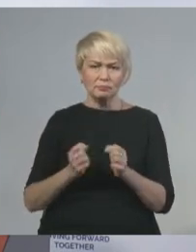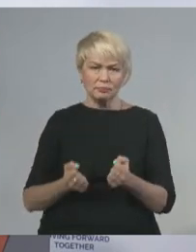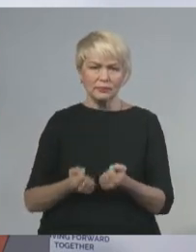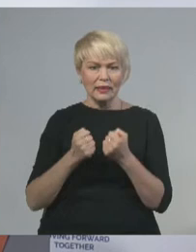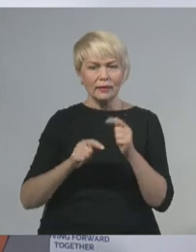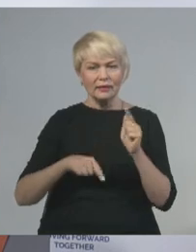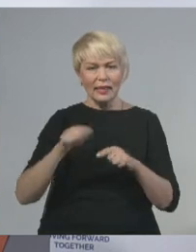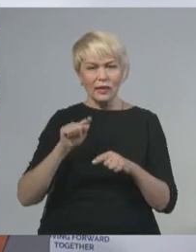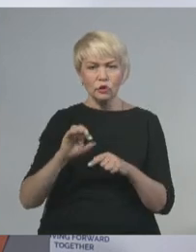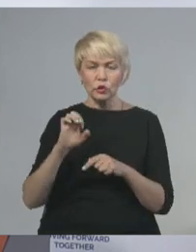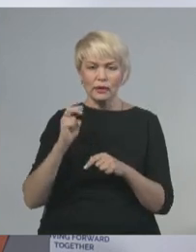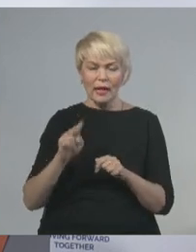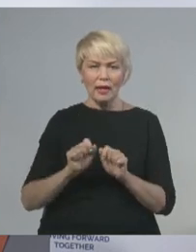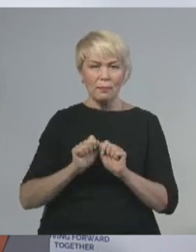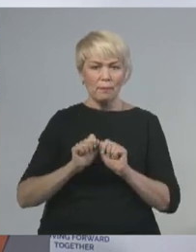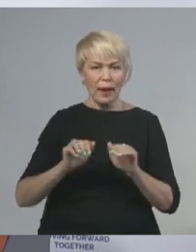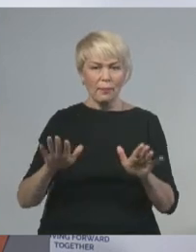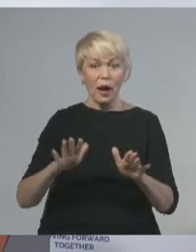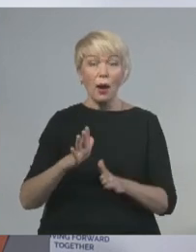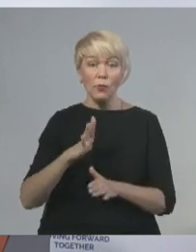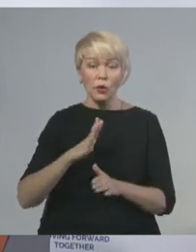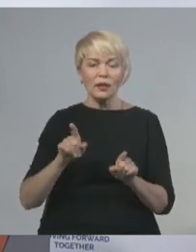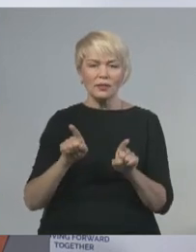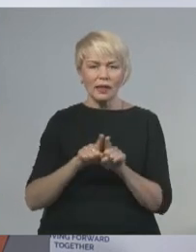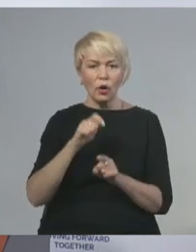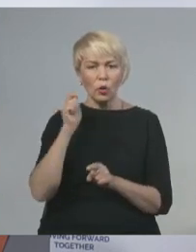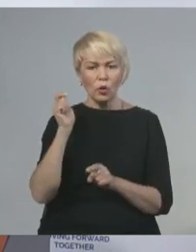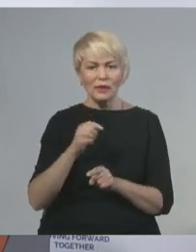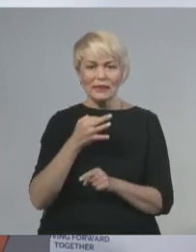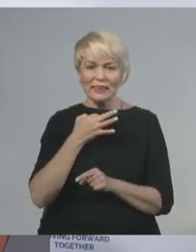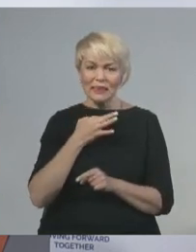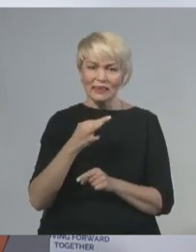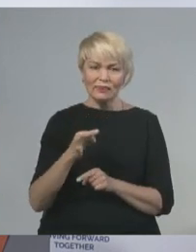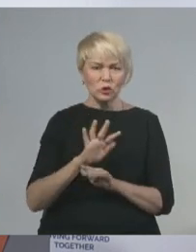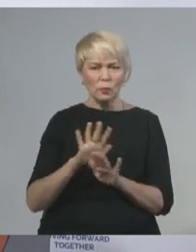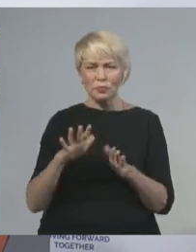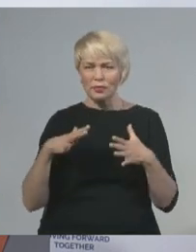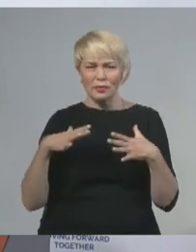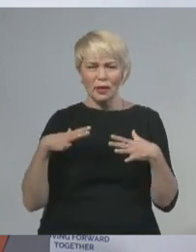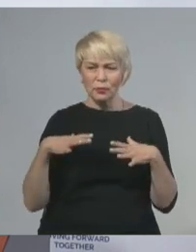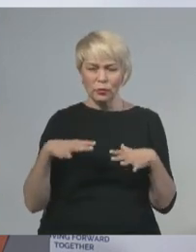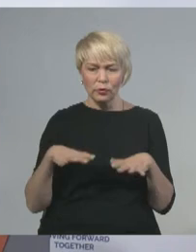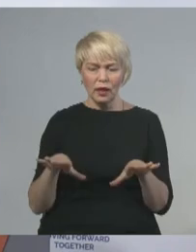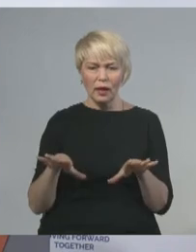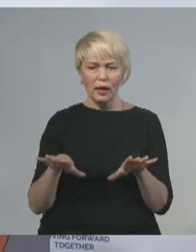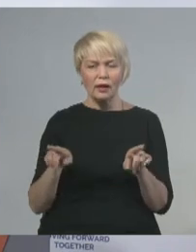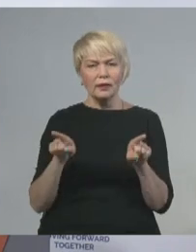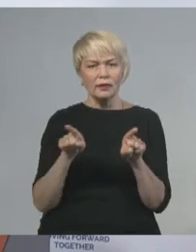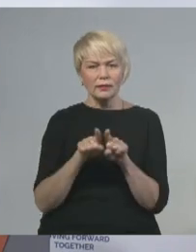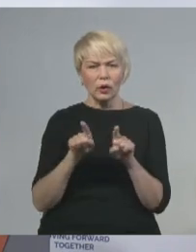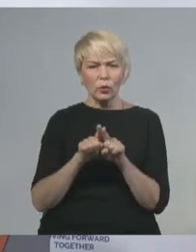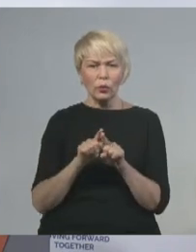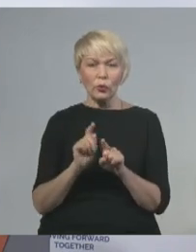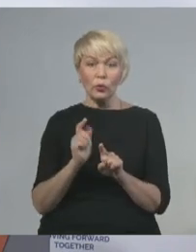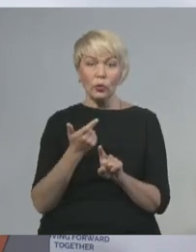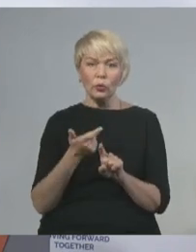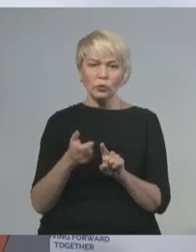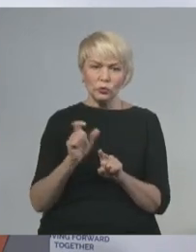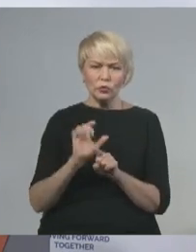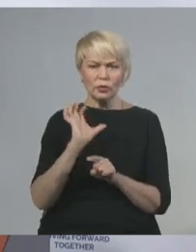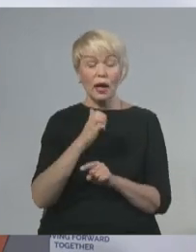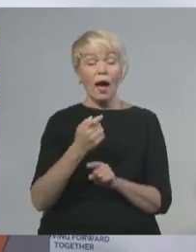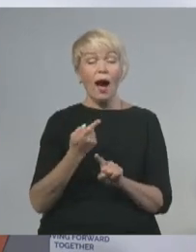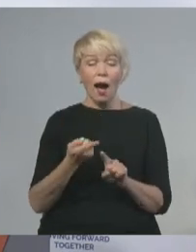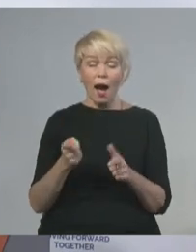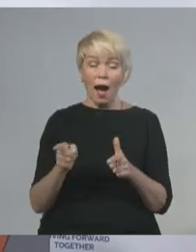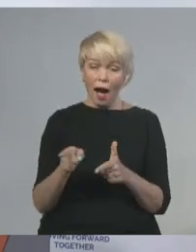well i would not say that it was too harsh but it was present what about france for example camille was was some